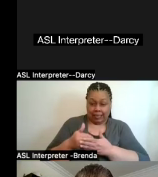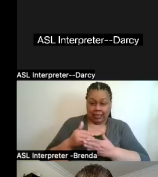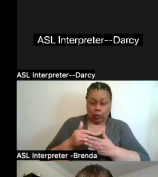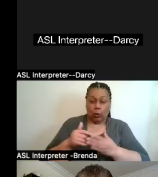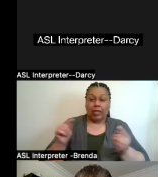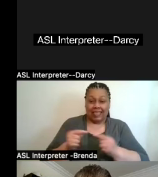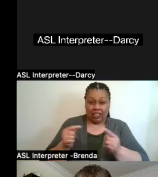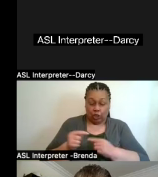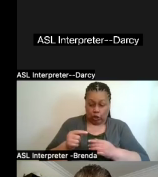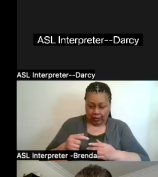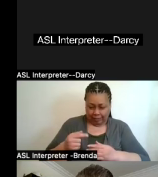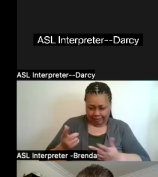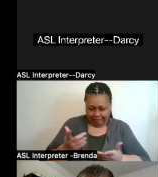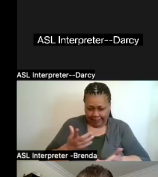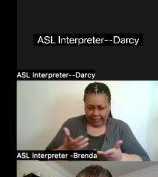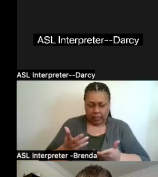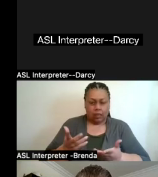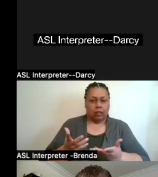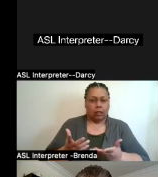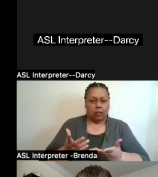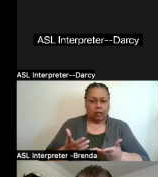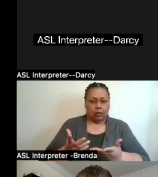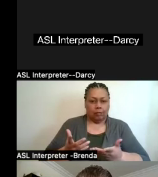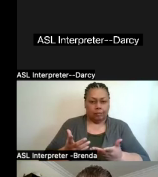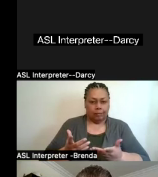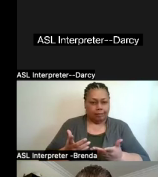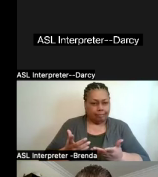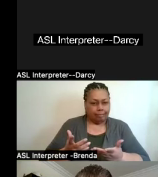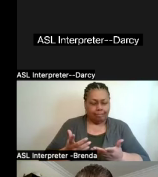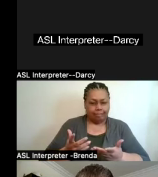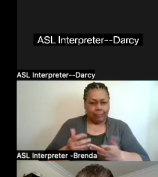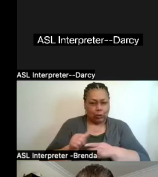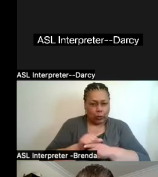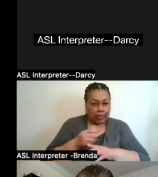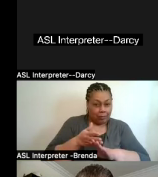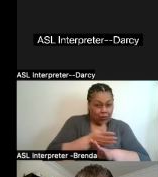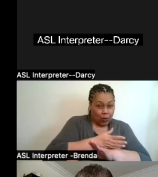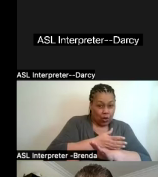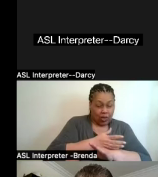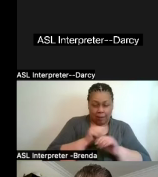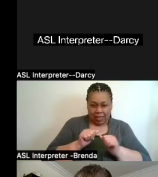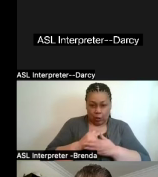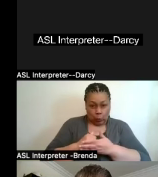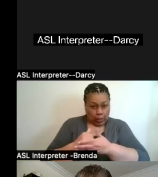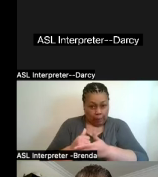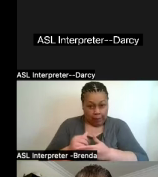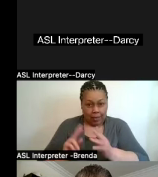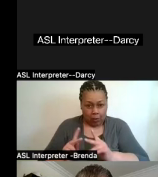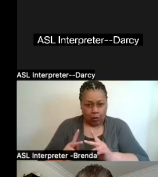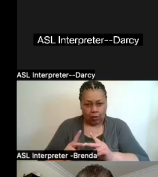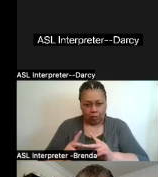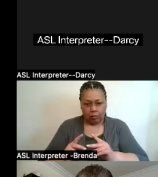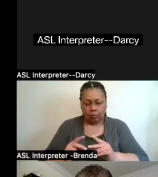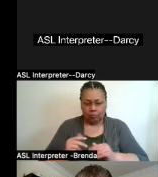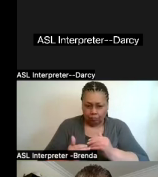how frustrating that would be. But if you get trained in advance, the ability to help people and more, and so that's